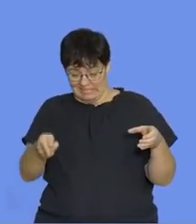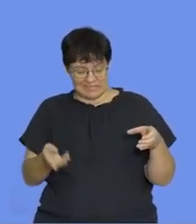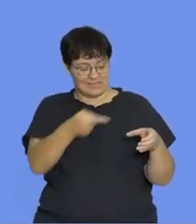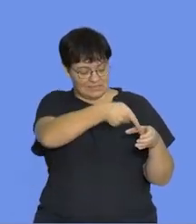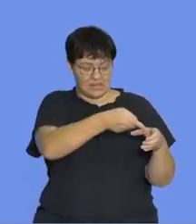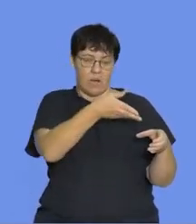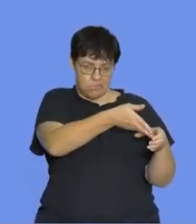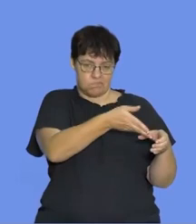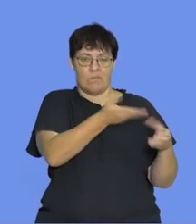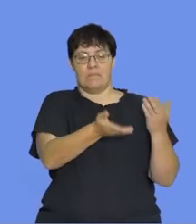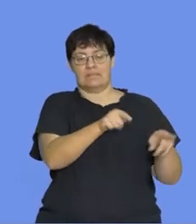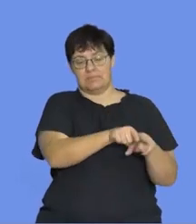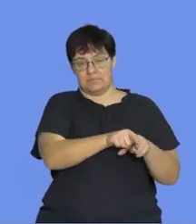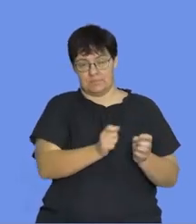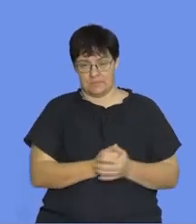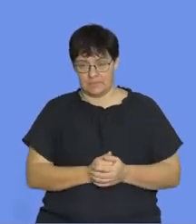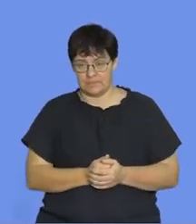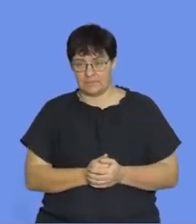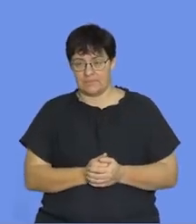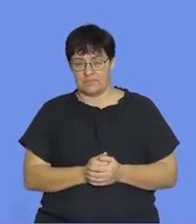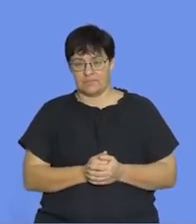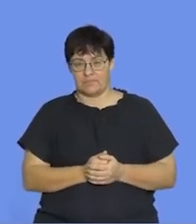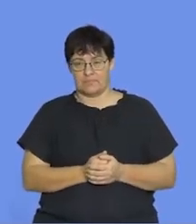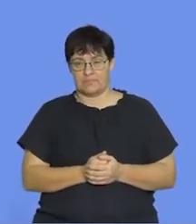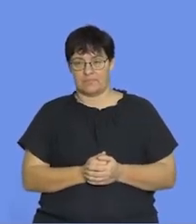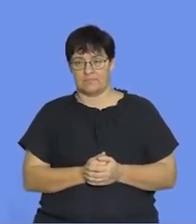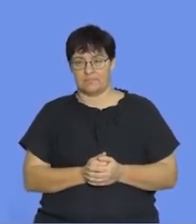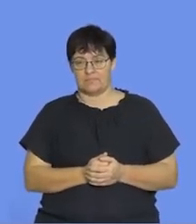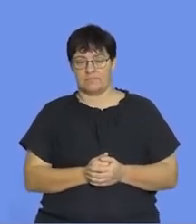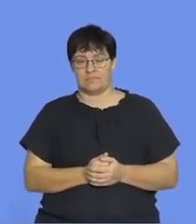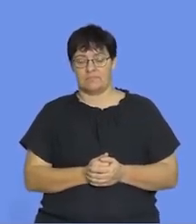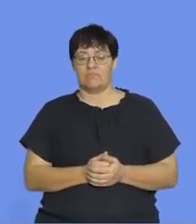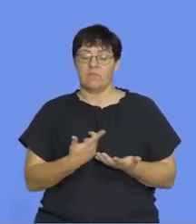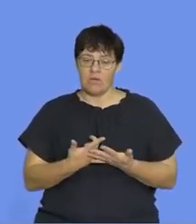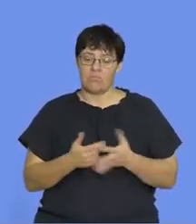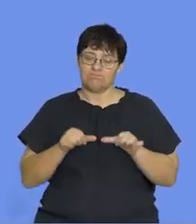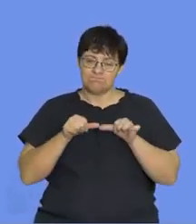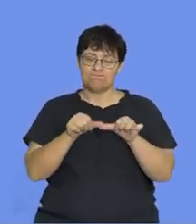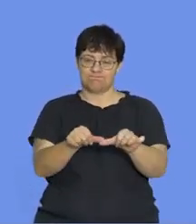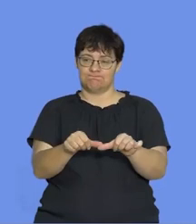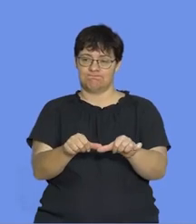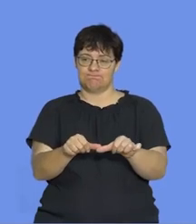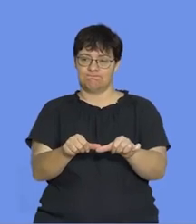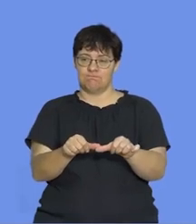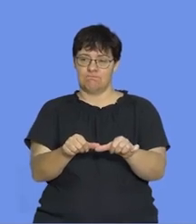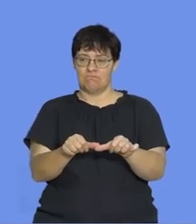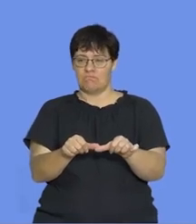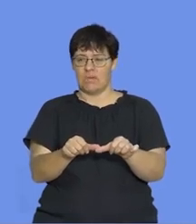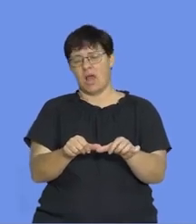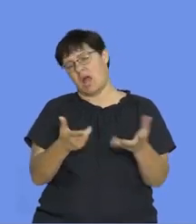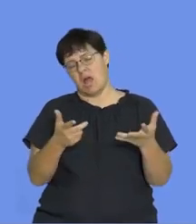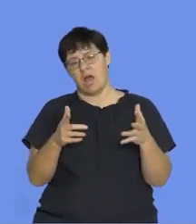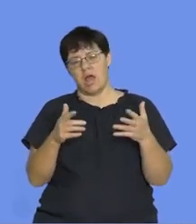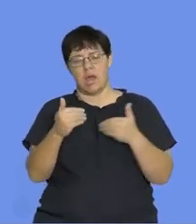Okay. Now, if we are to apply the law of constant proportion, okay, there needs to be